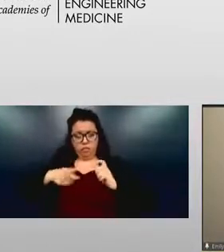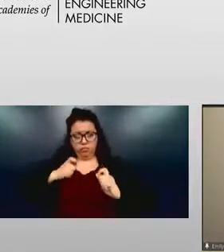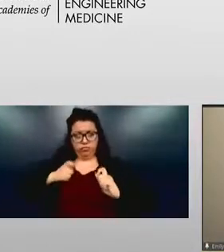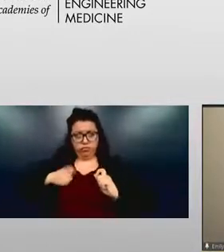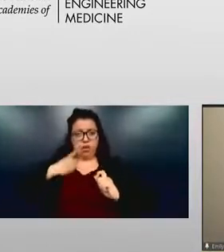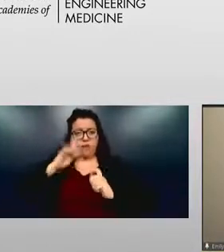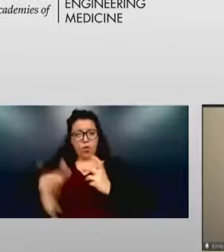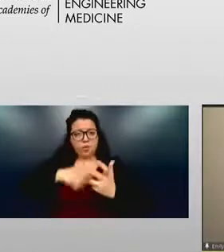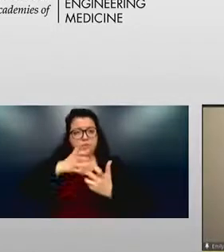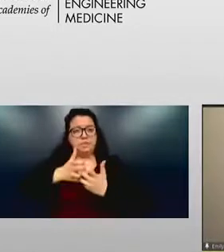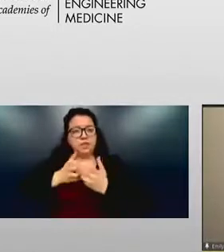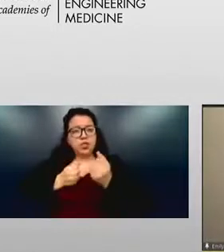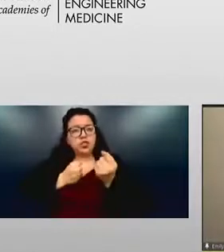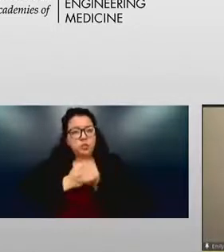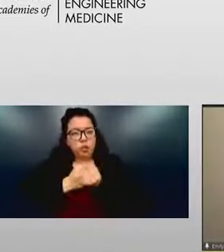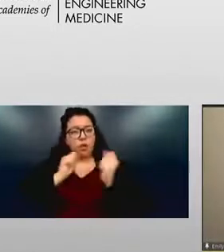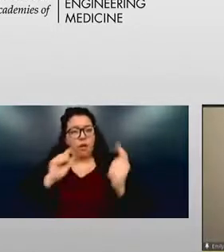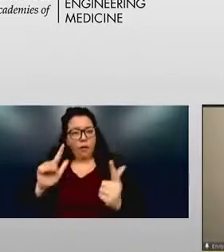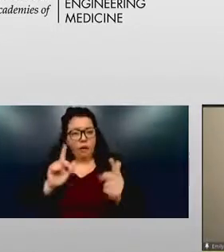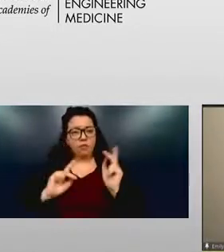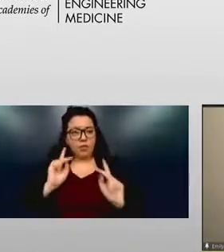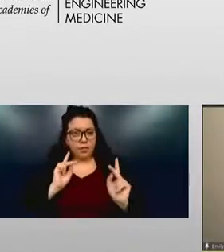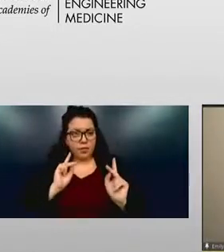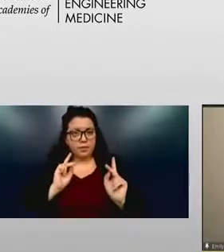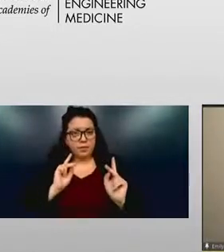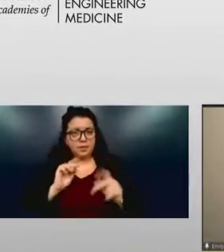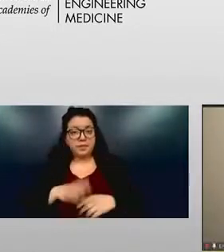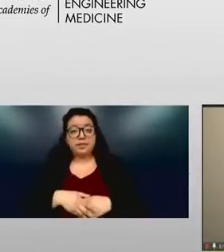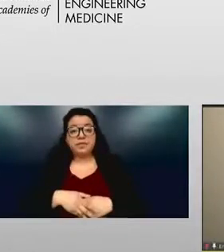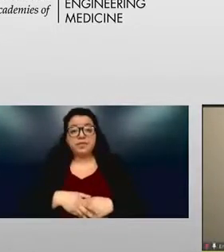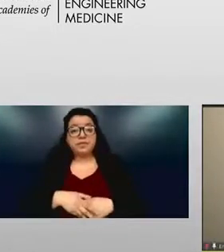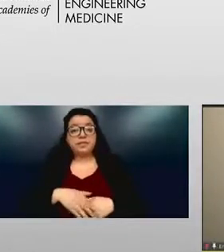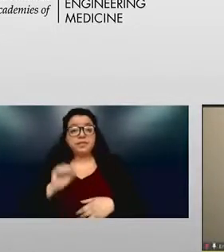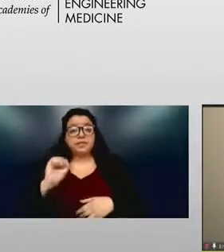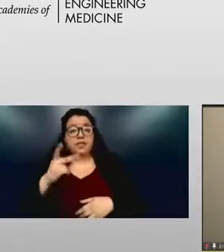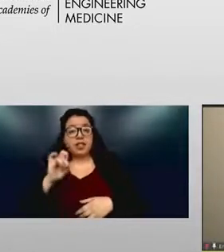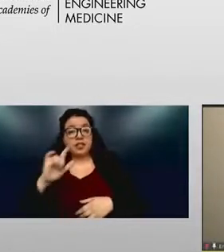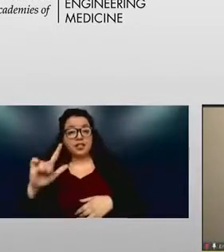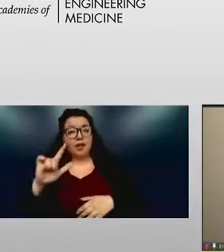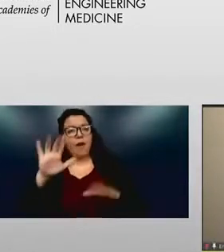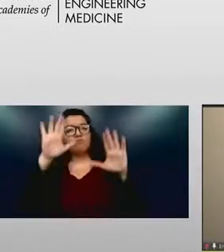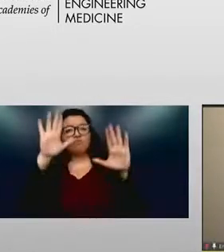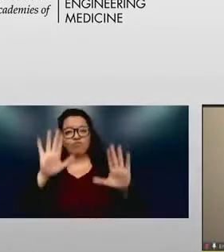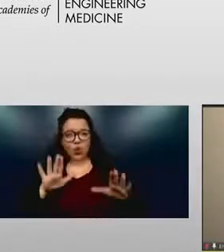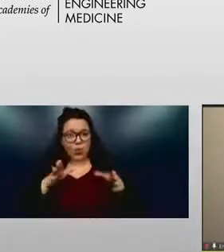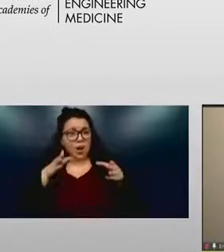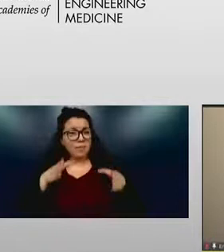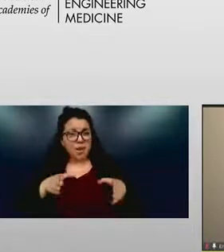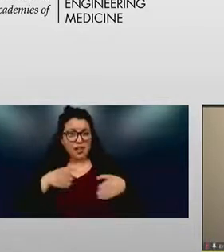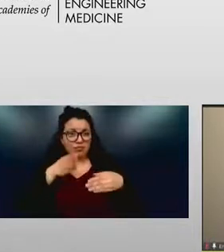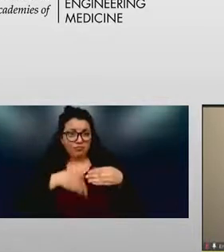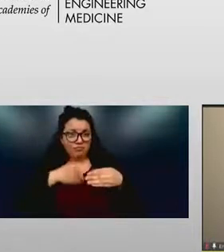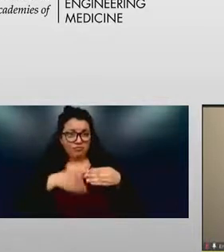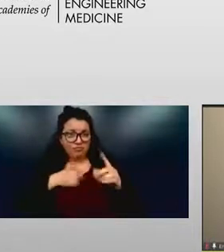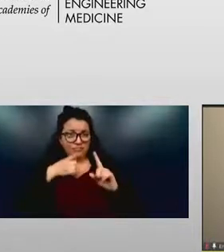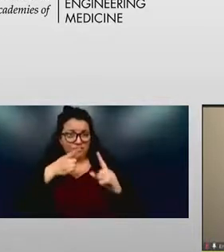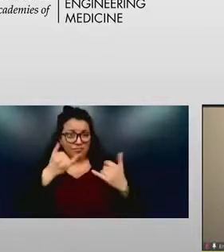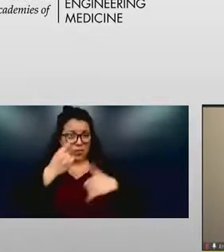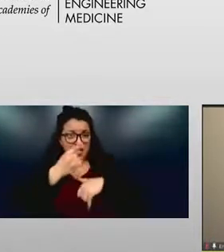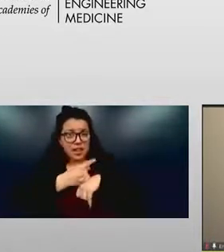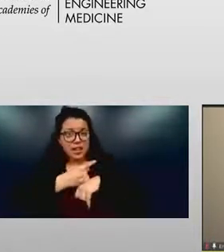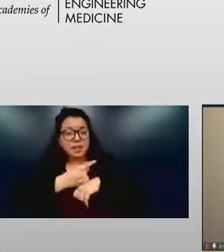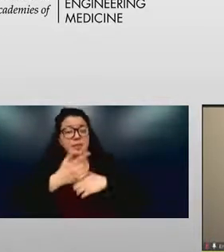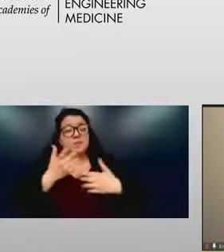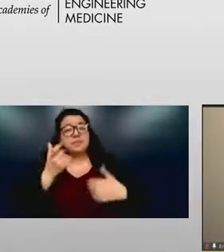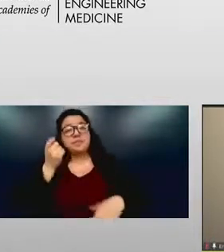Excellent way to draw our conversation to a close here. And it's even an interesting exercise in workshops and presentations, I think, to